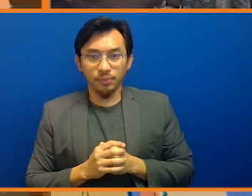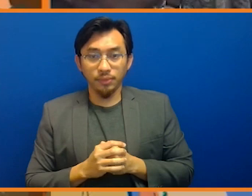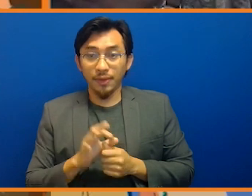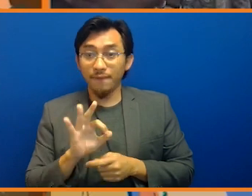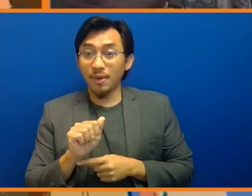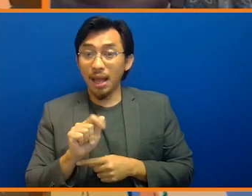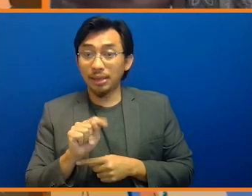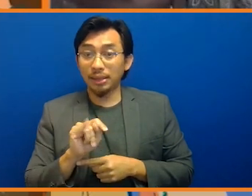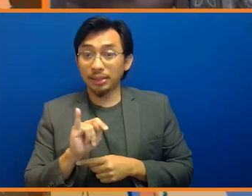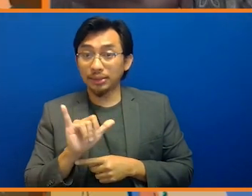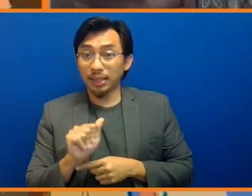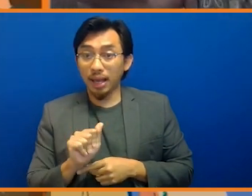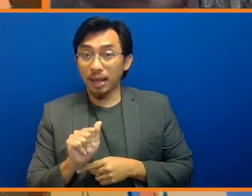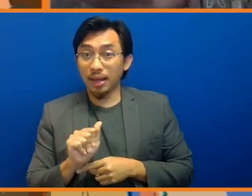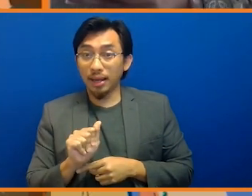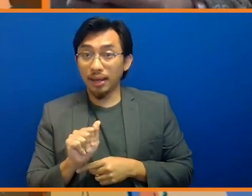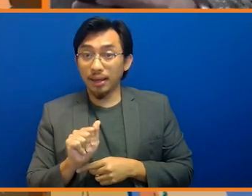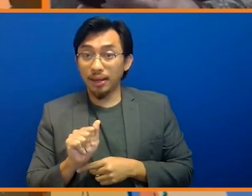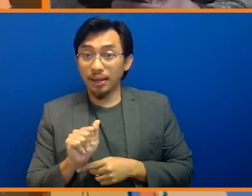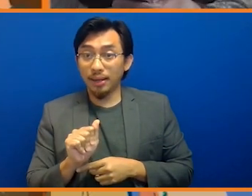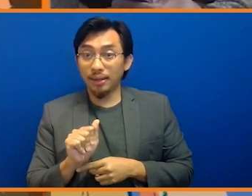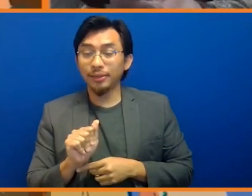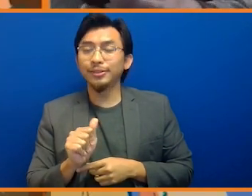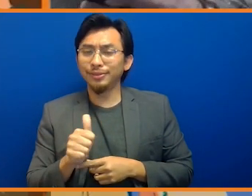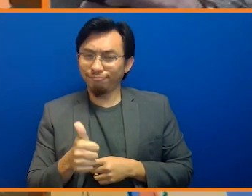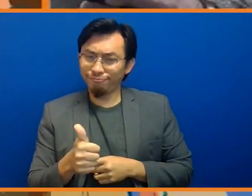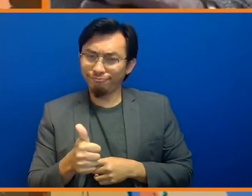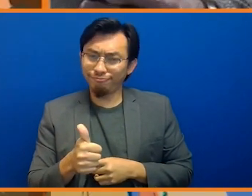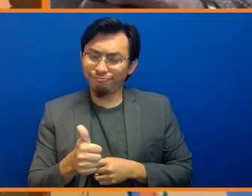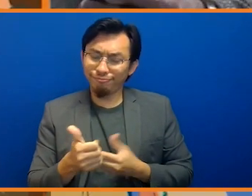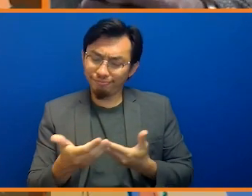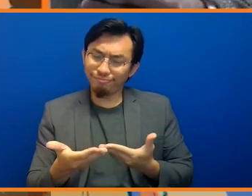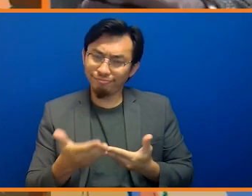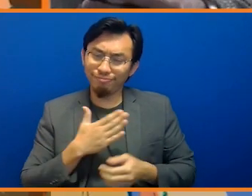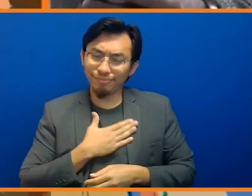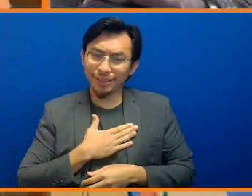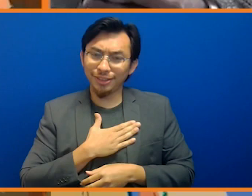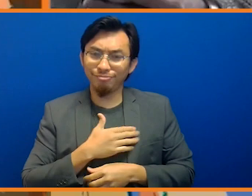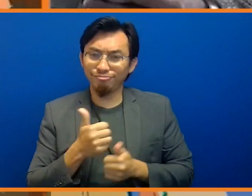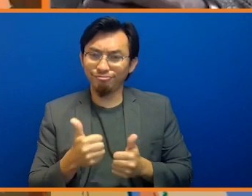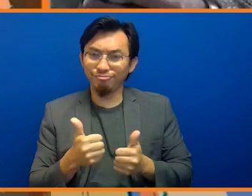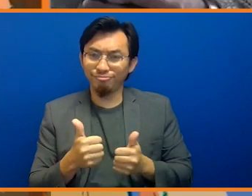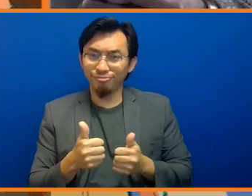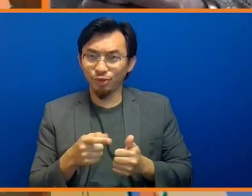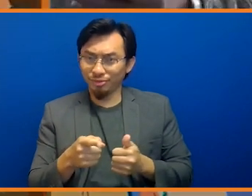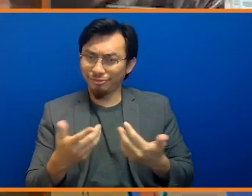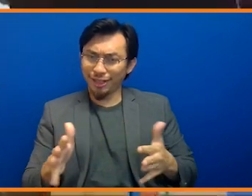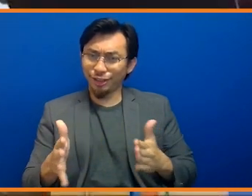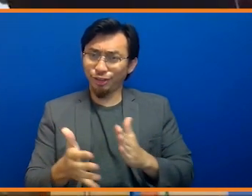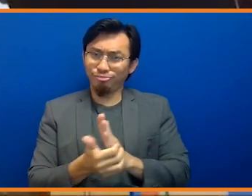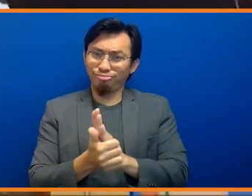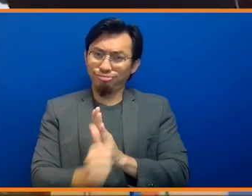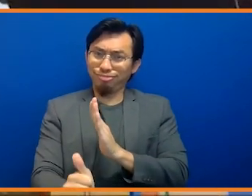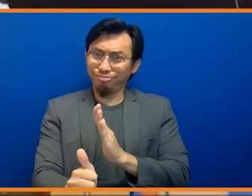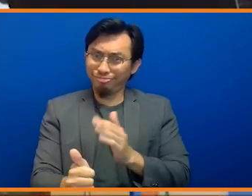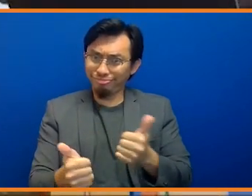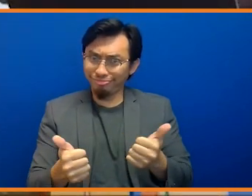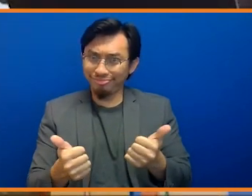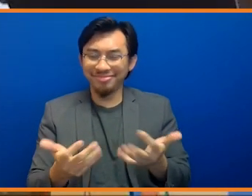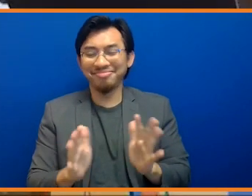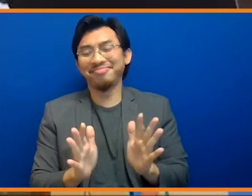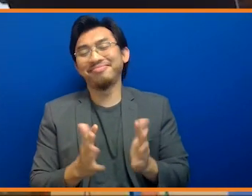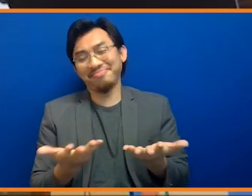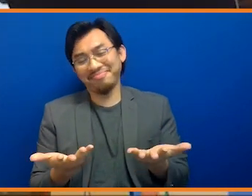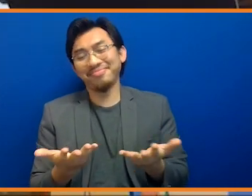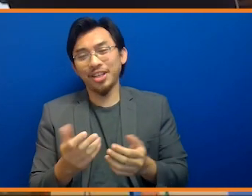Fatia, yeah. Please, Fatia. I Yeah, think okay, you are Kak. through already. Yeah,